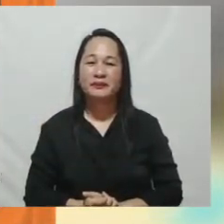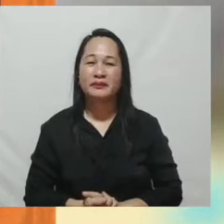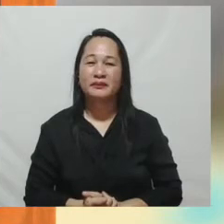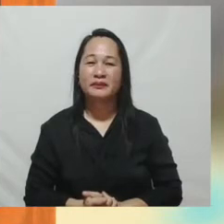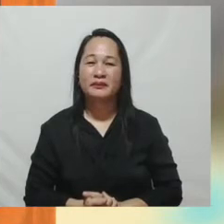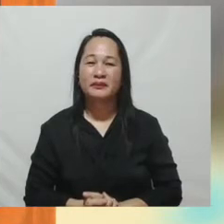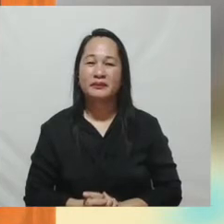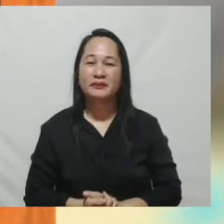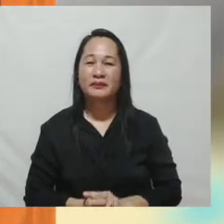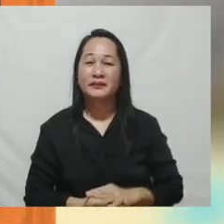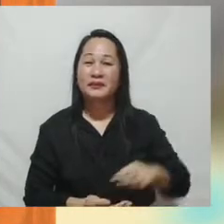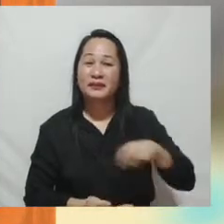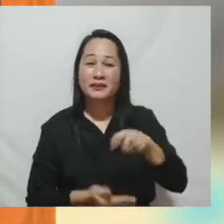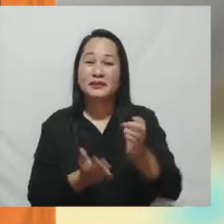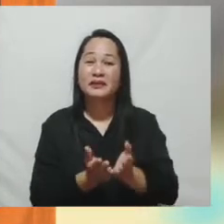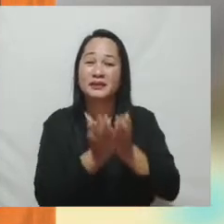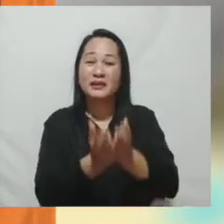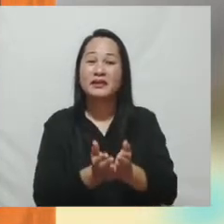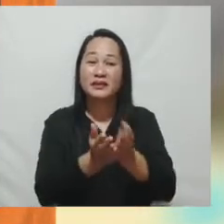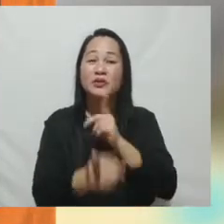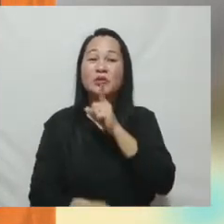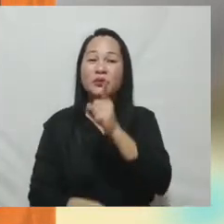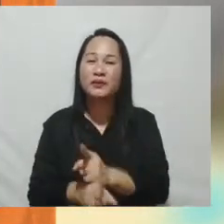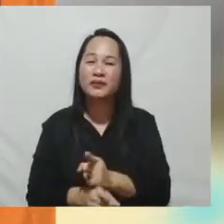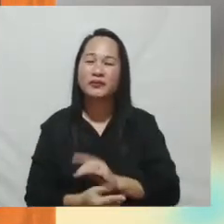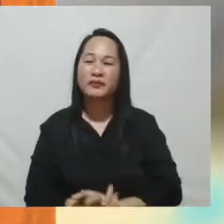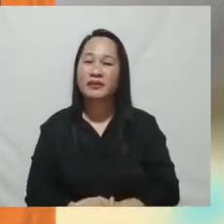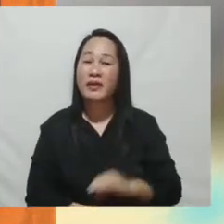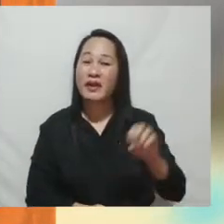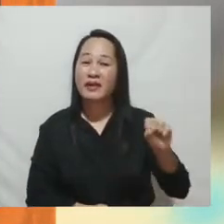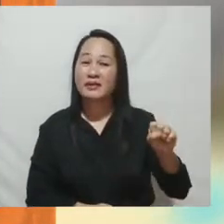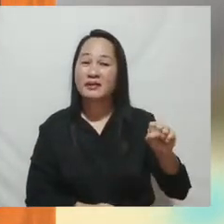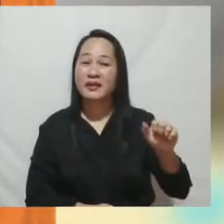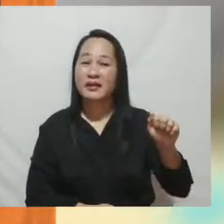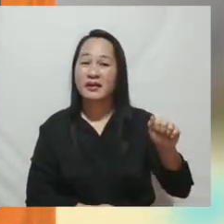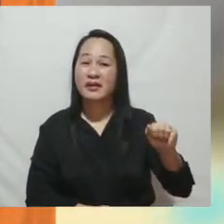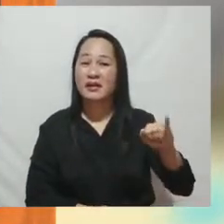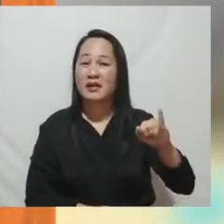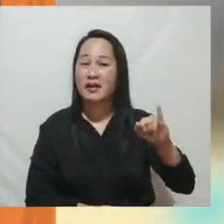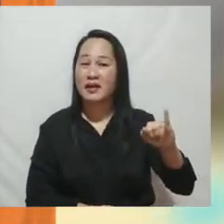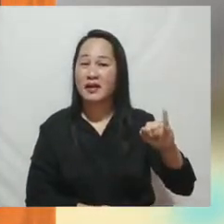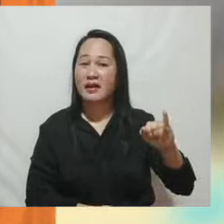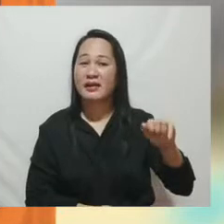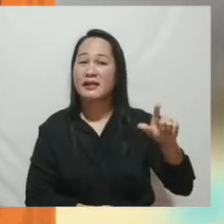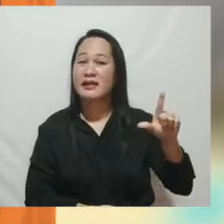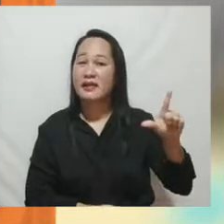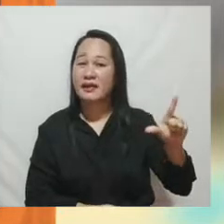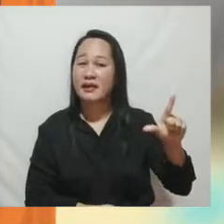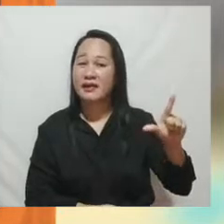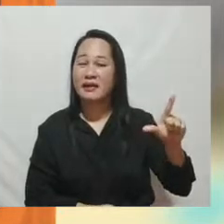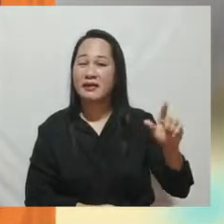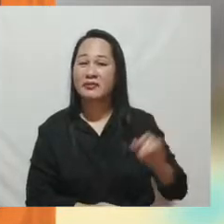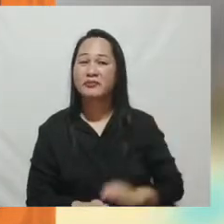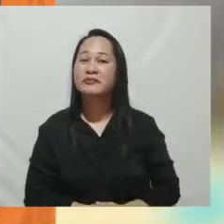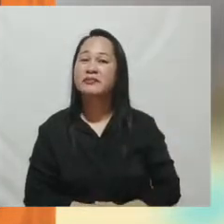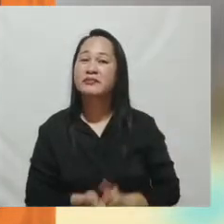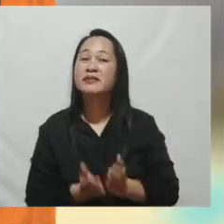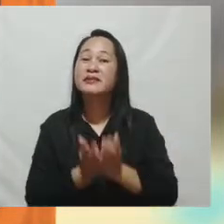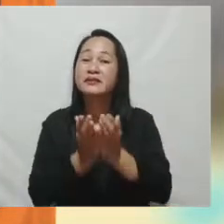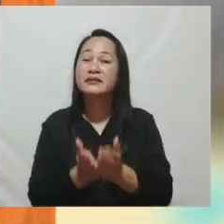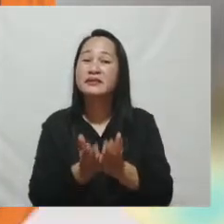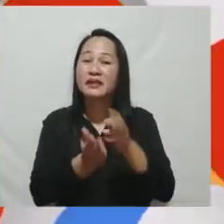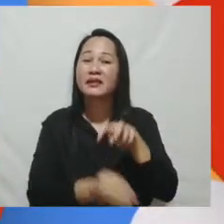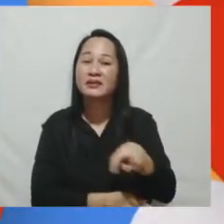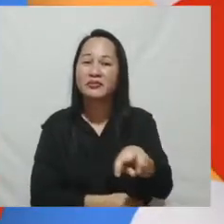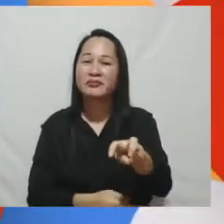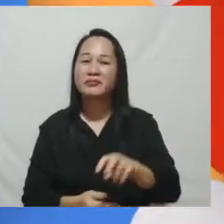Sail is correct. S A I L. Sail.